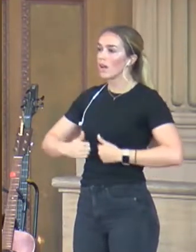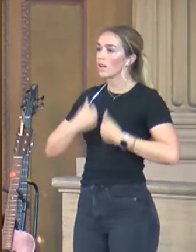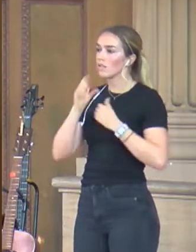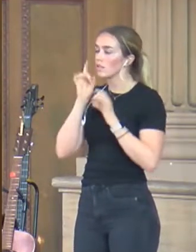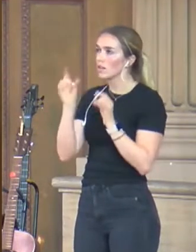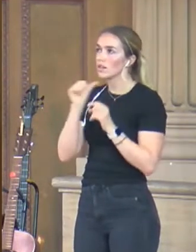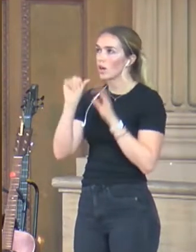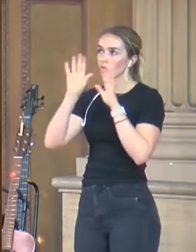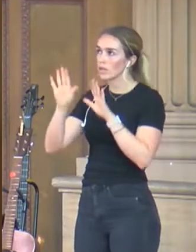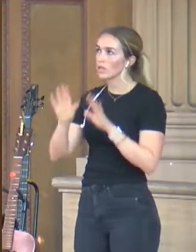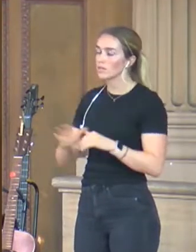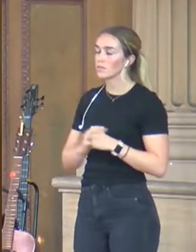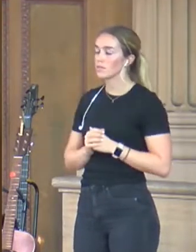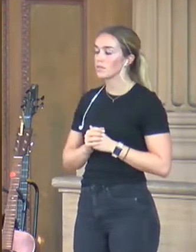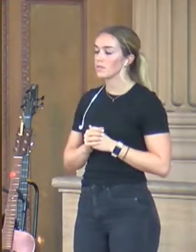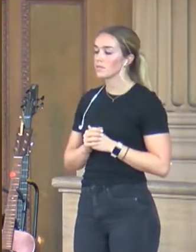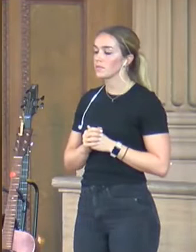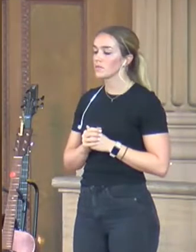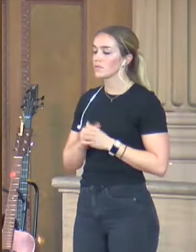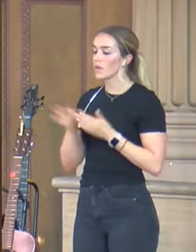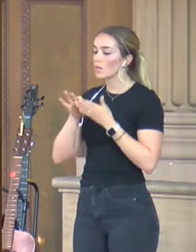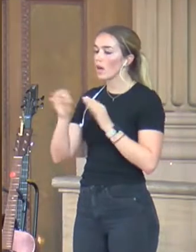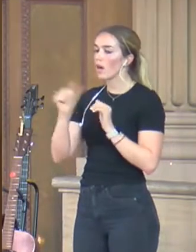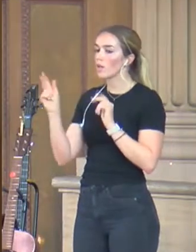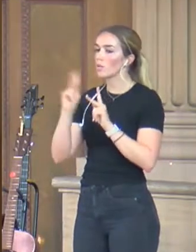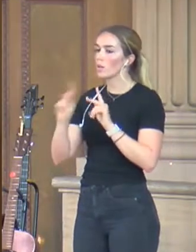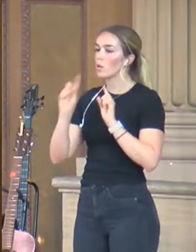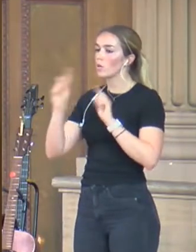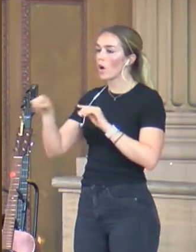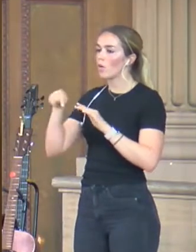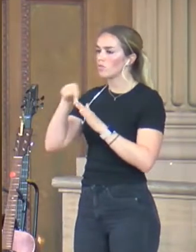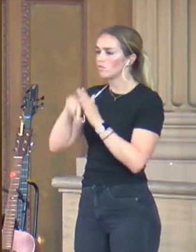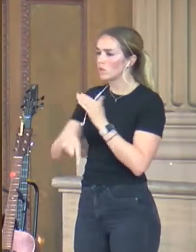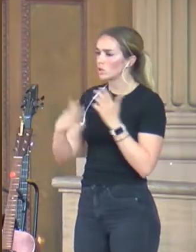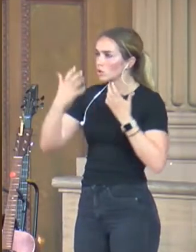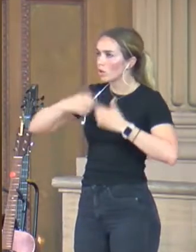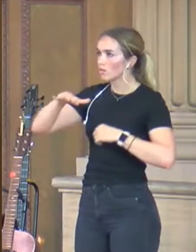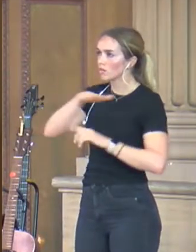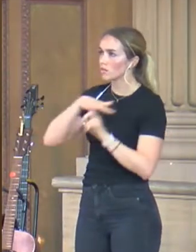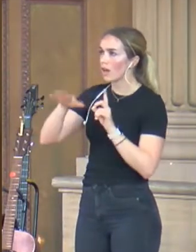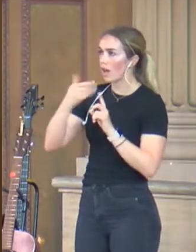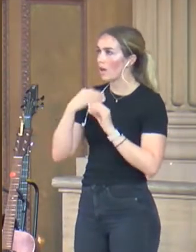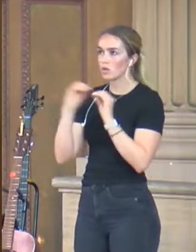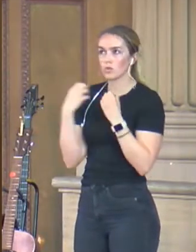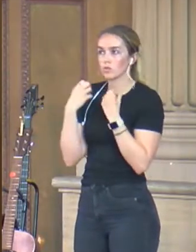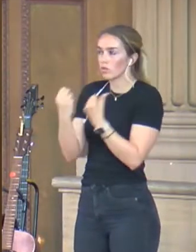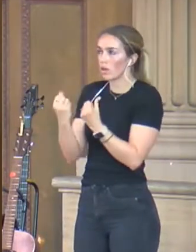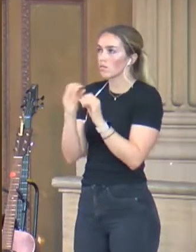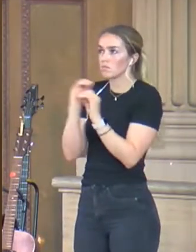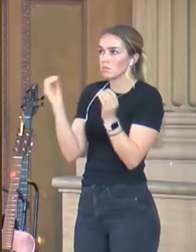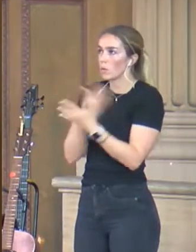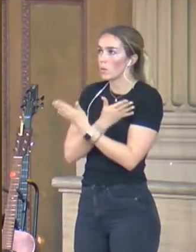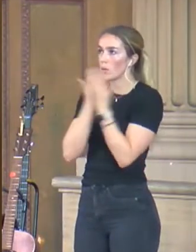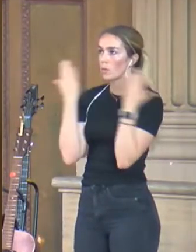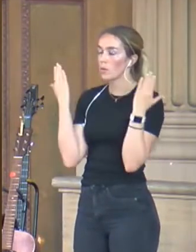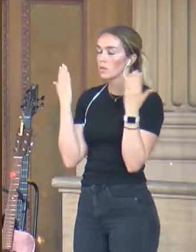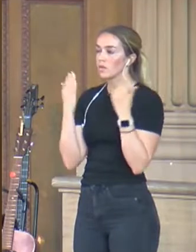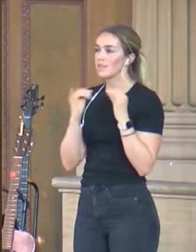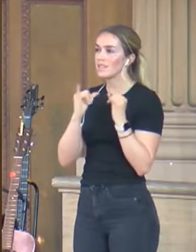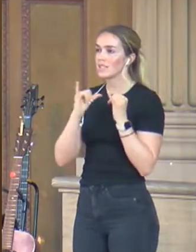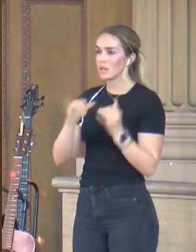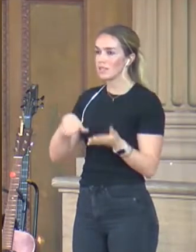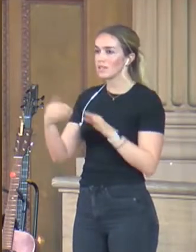near to Sheol. I'm counted among those who go down to the pit. I'm a man who has no strength. Like one set loose among the